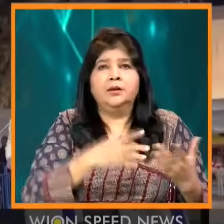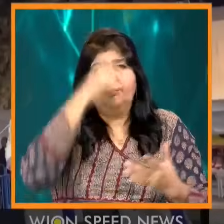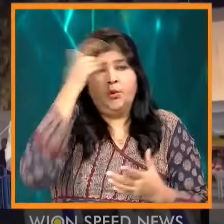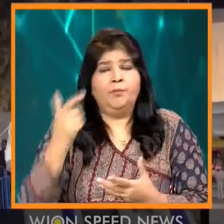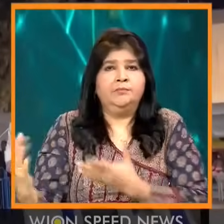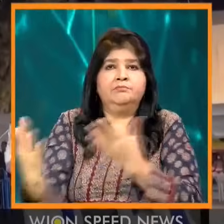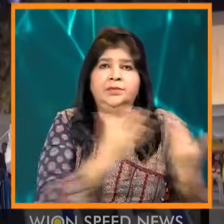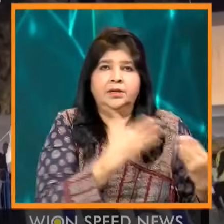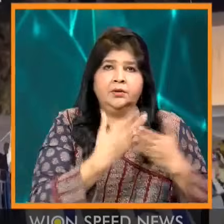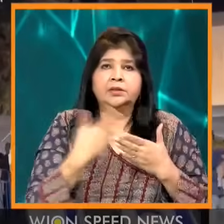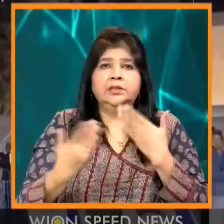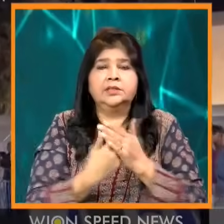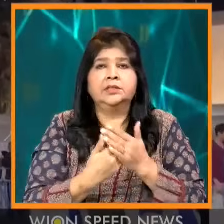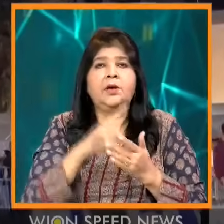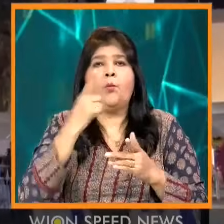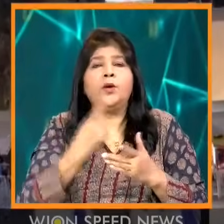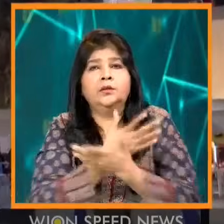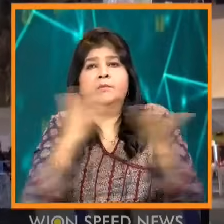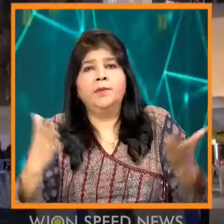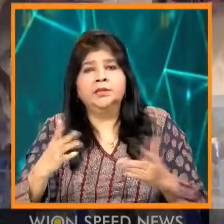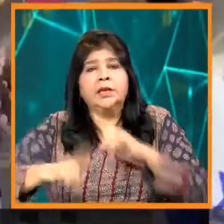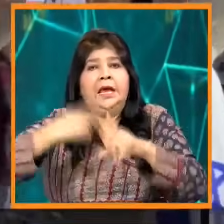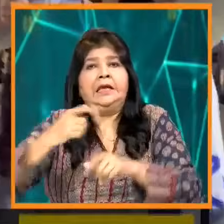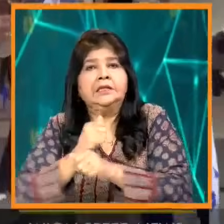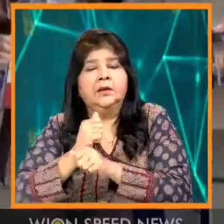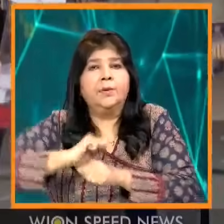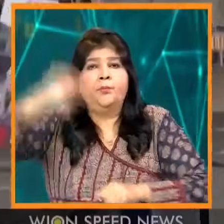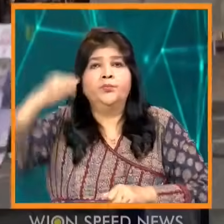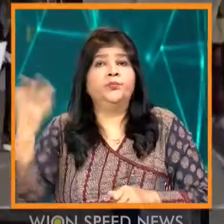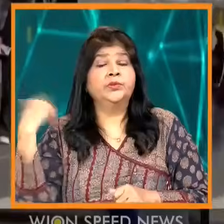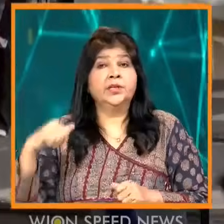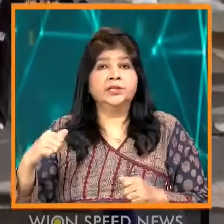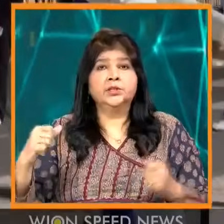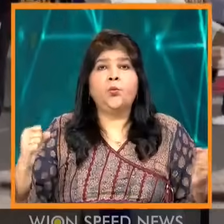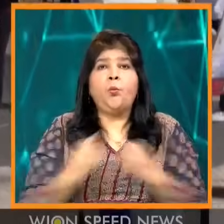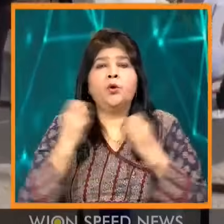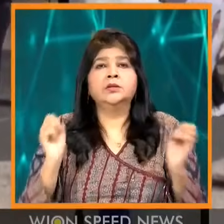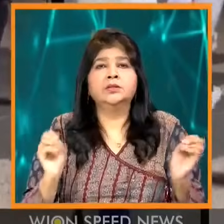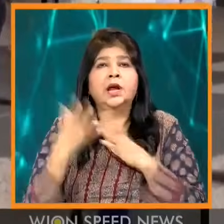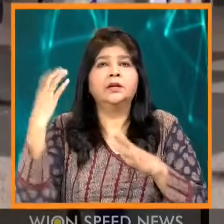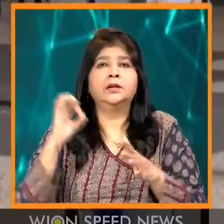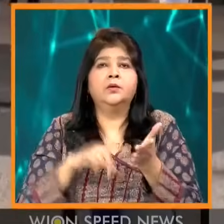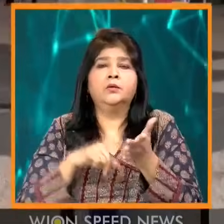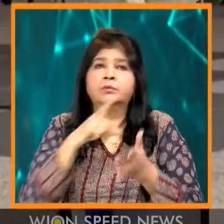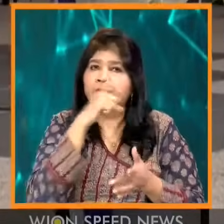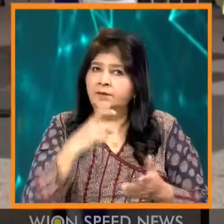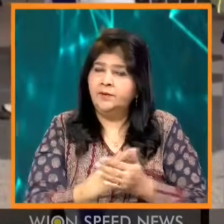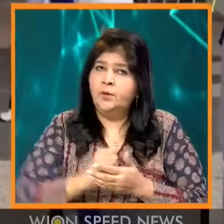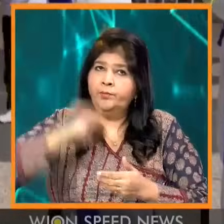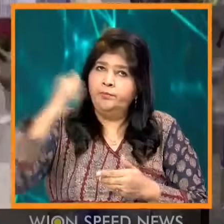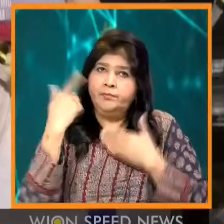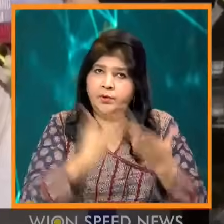hell." Now, this is seen as one of the major anti-government protests since the war began on October 7th.